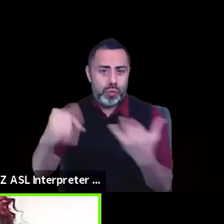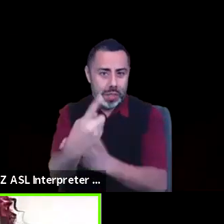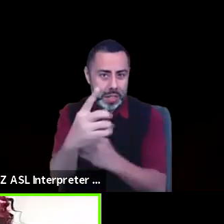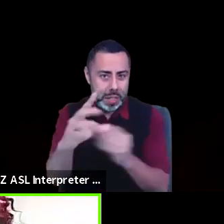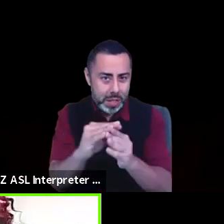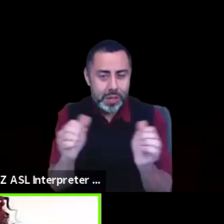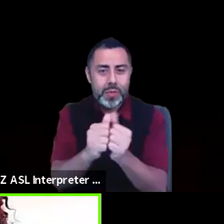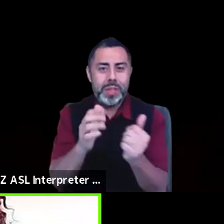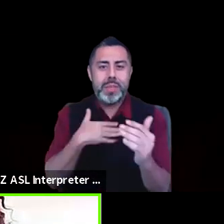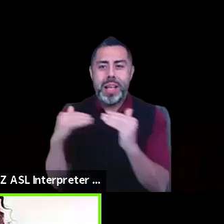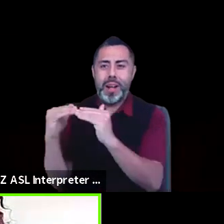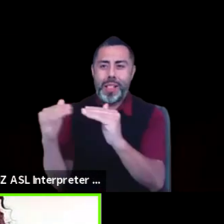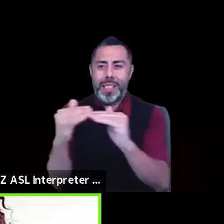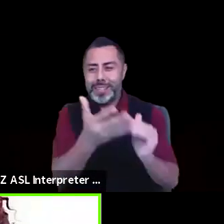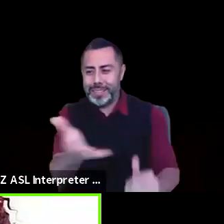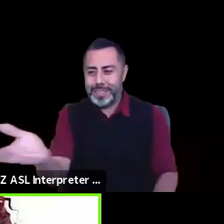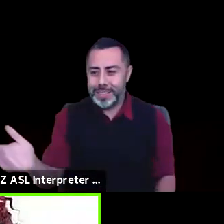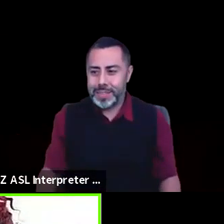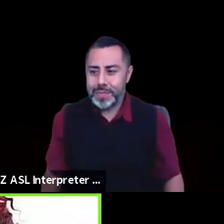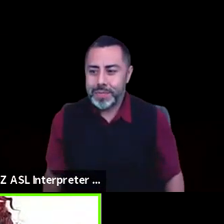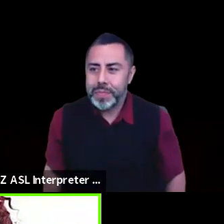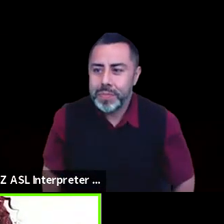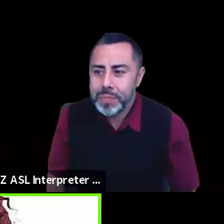with my colleagues.